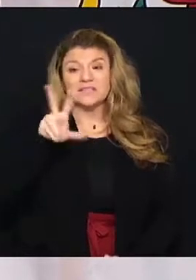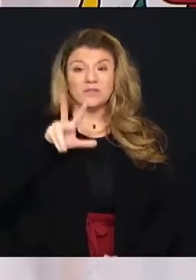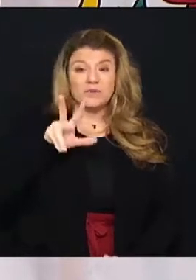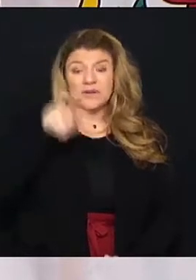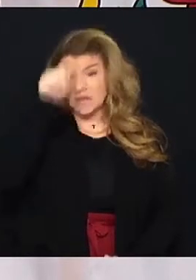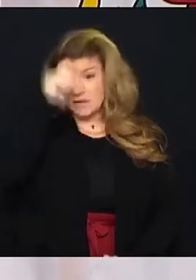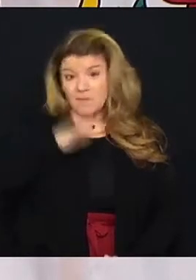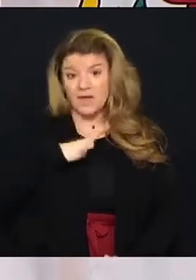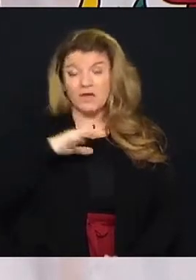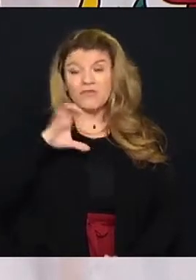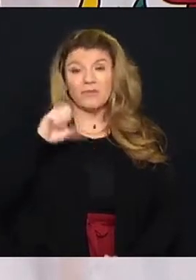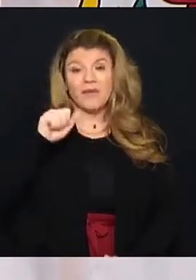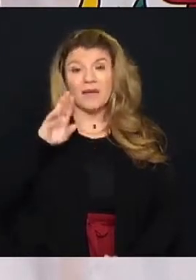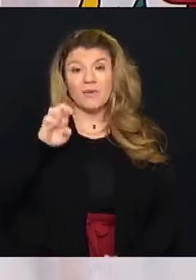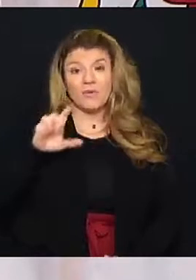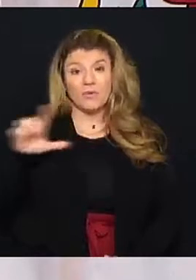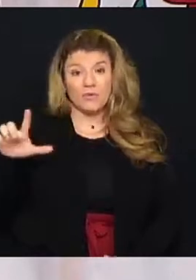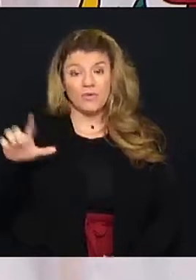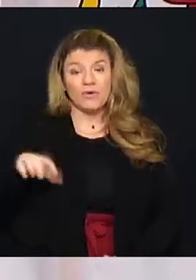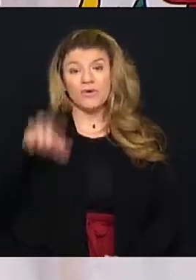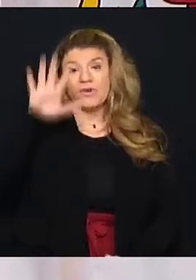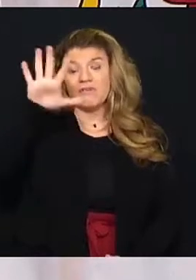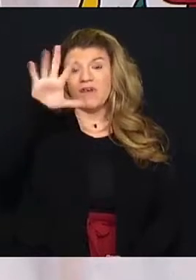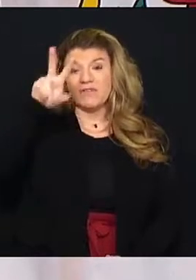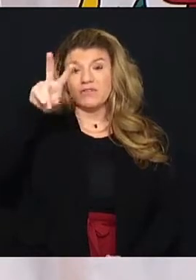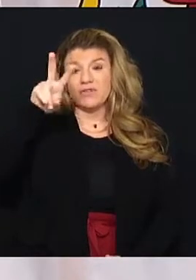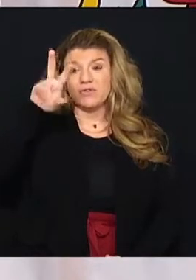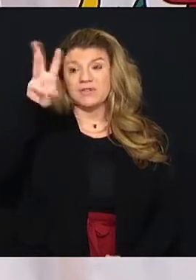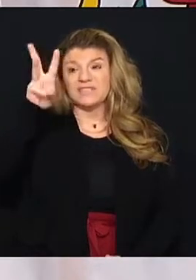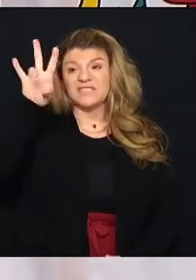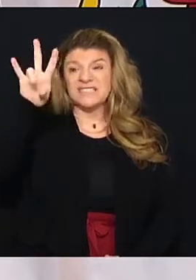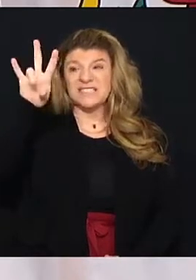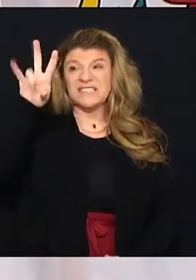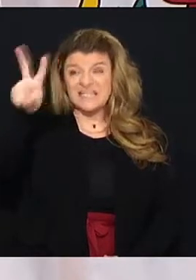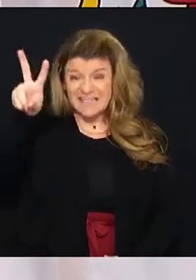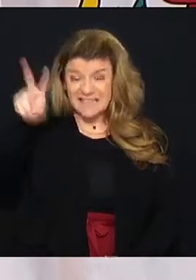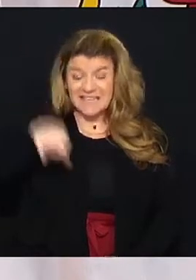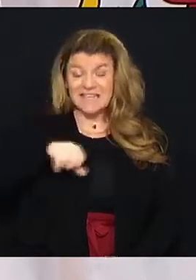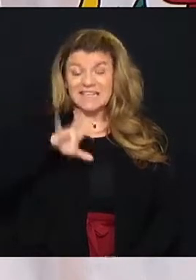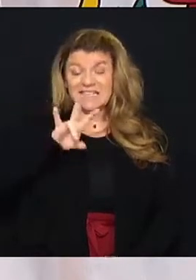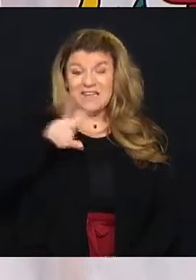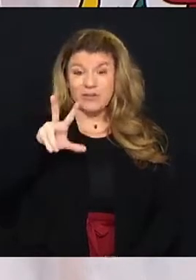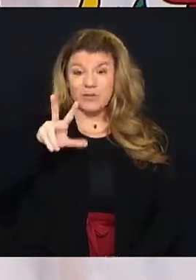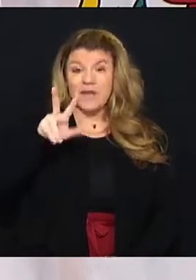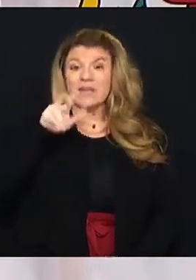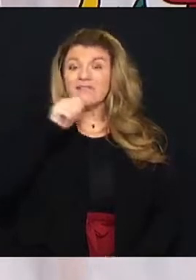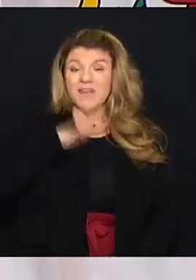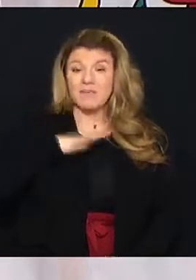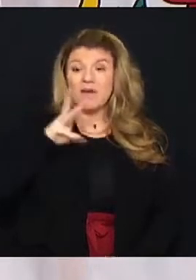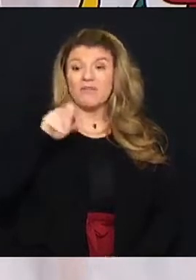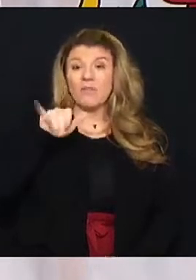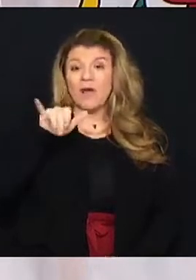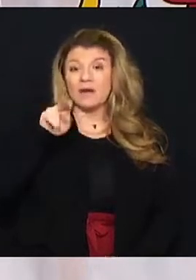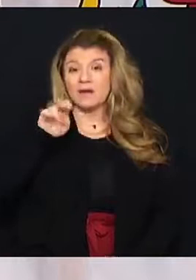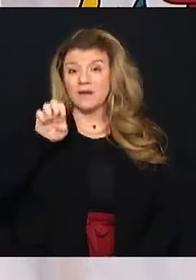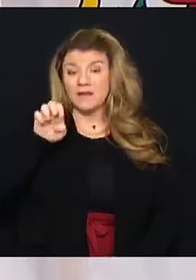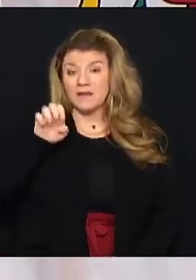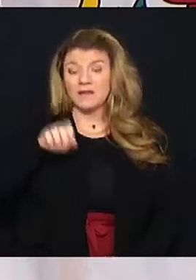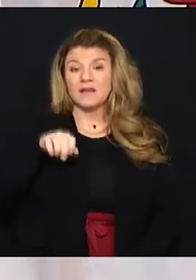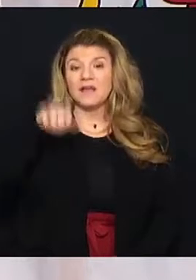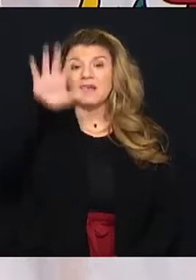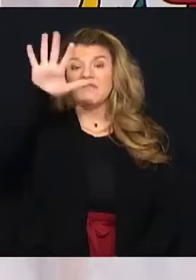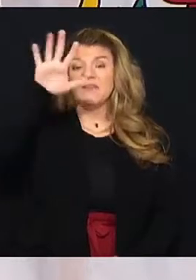63-year-old male from Cabell County. The 5,262nd death, a 73-year-old female from Wayne County.